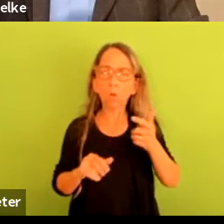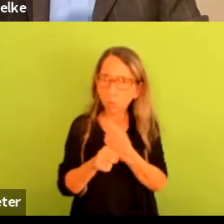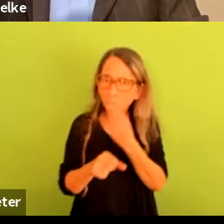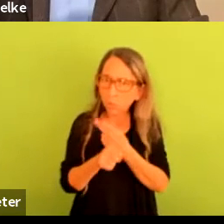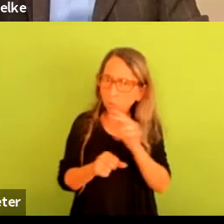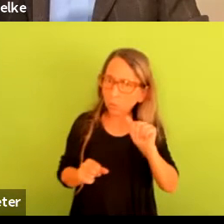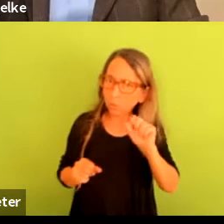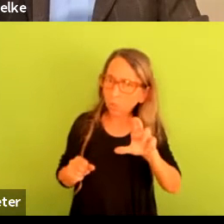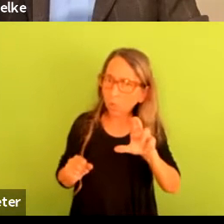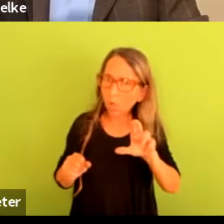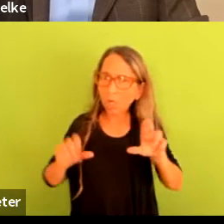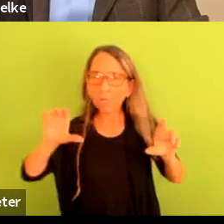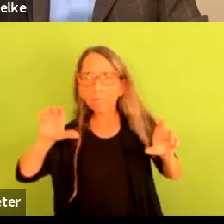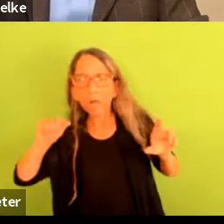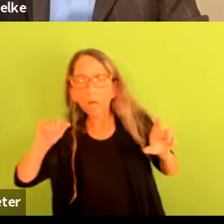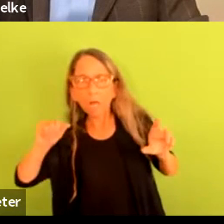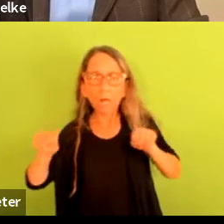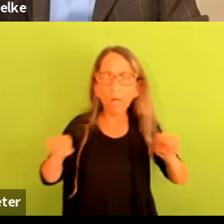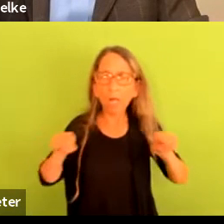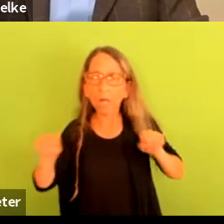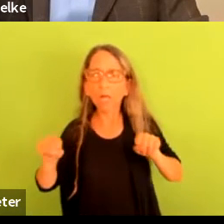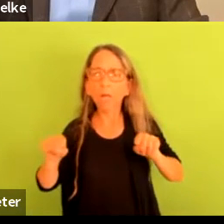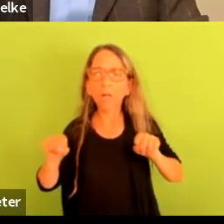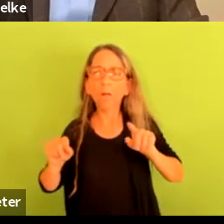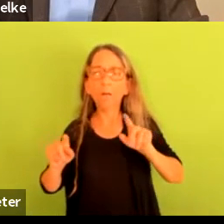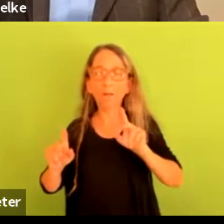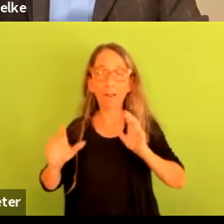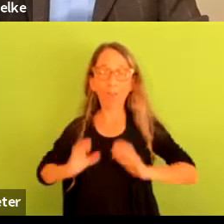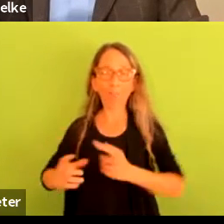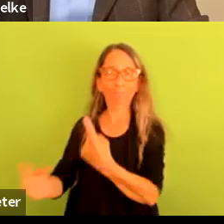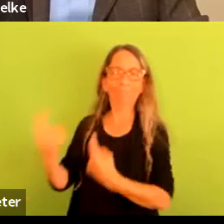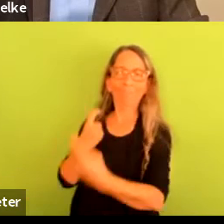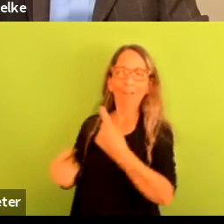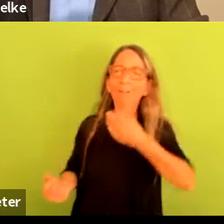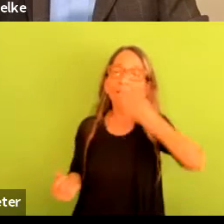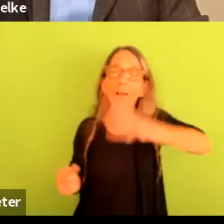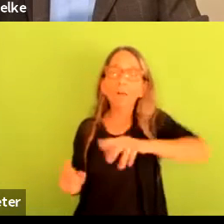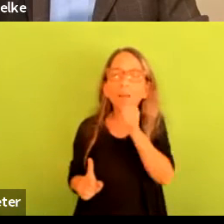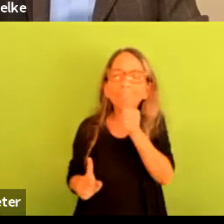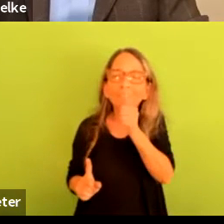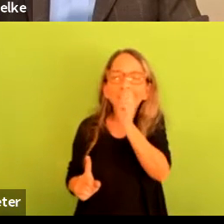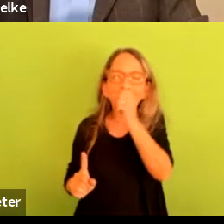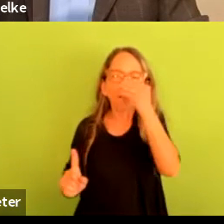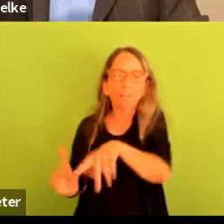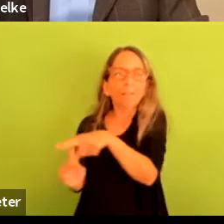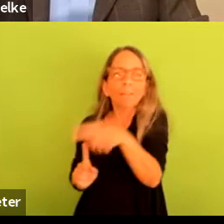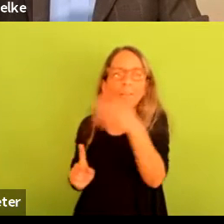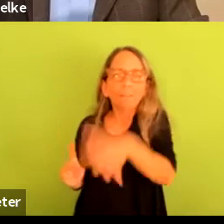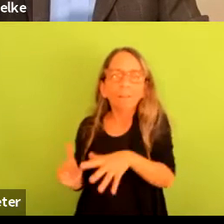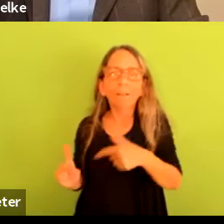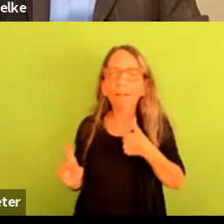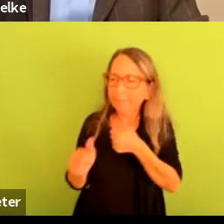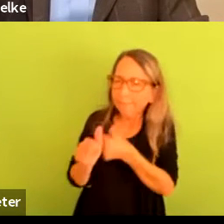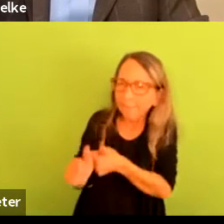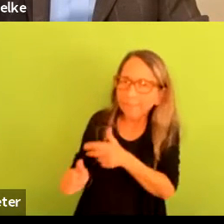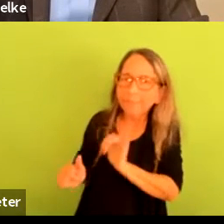CAs? Without real regard for privacy. So although we are regulated by it, and although there are other